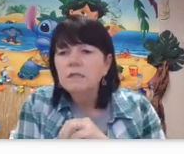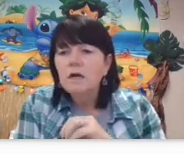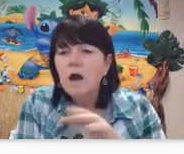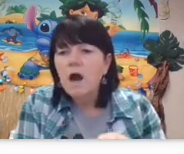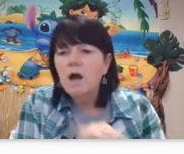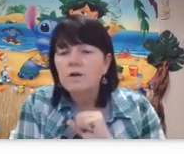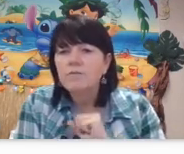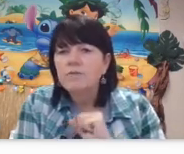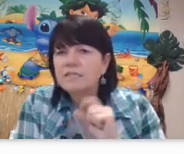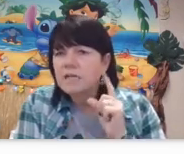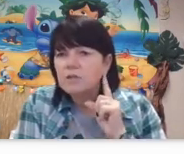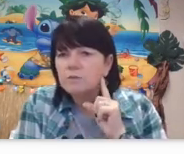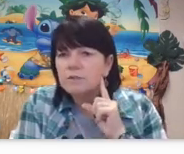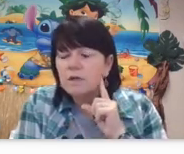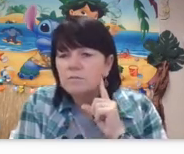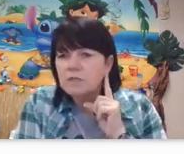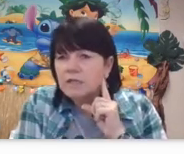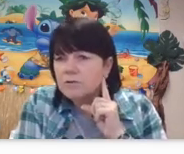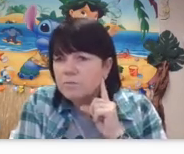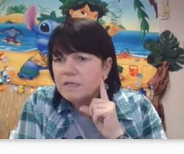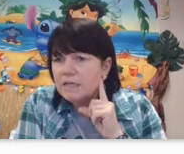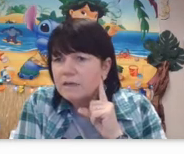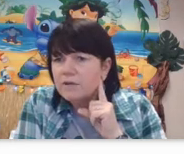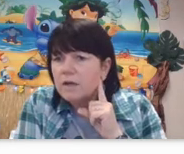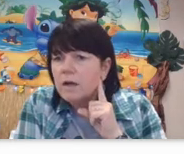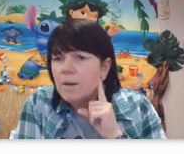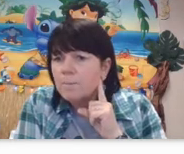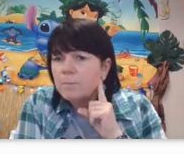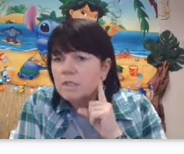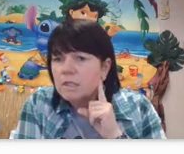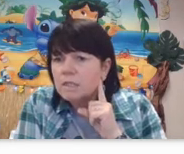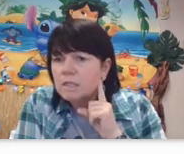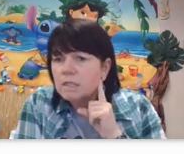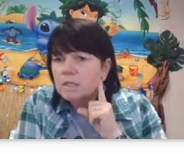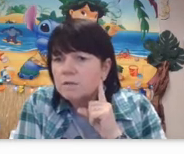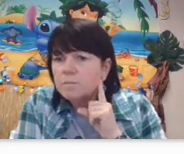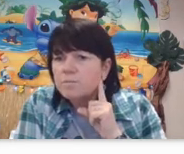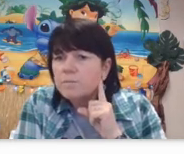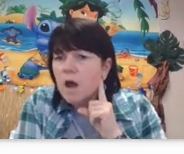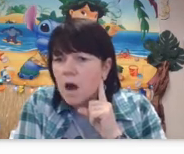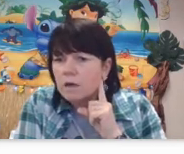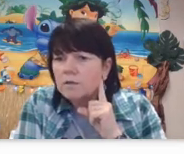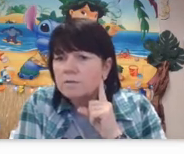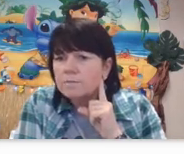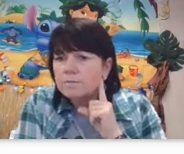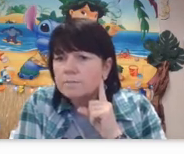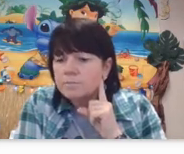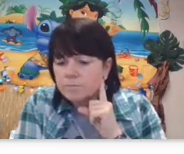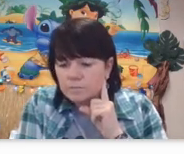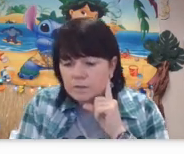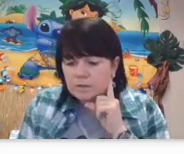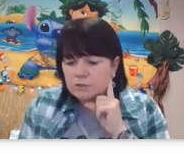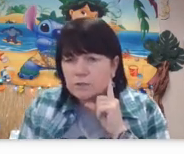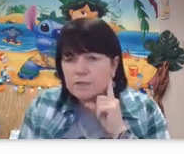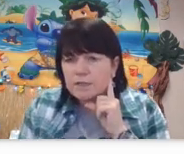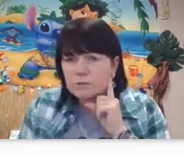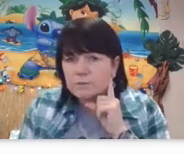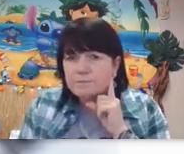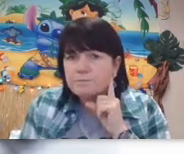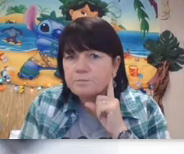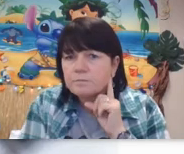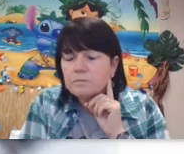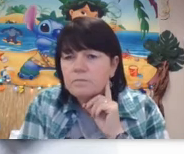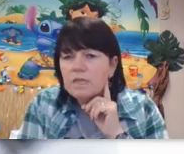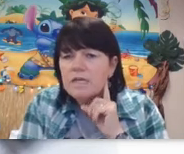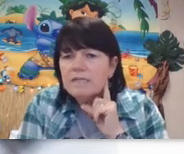bull ock. That's how you would hear the beginning of it. Bull ock. Let's try the next